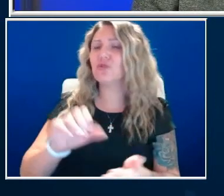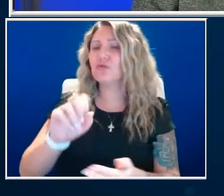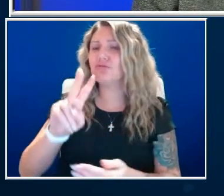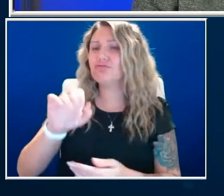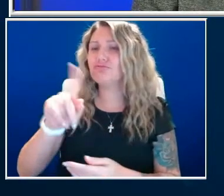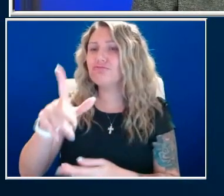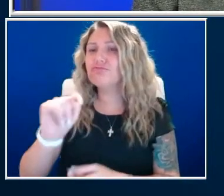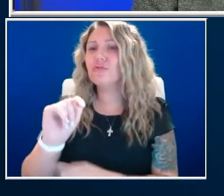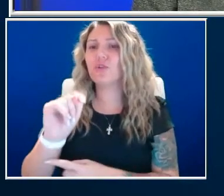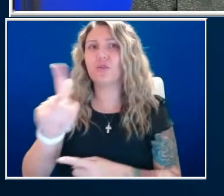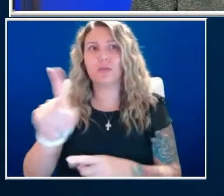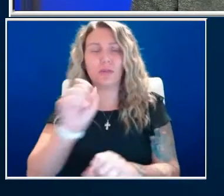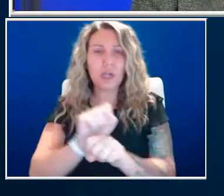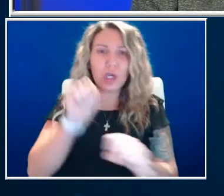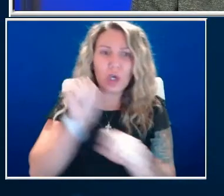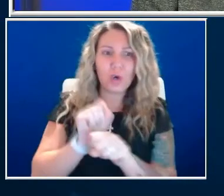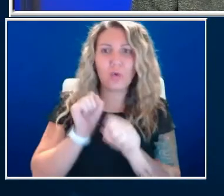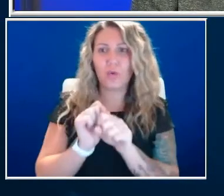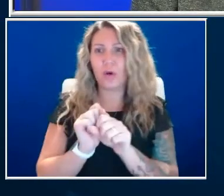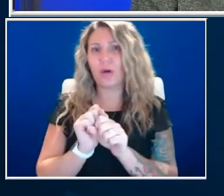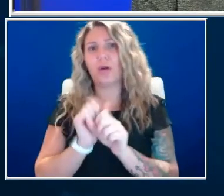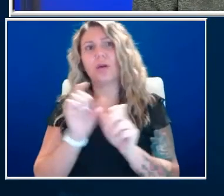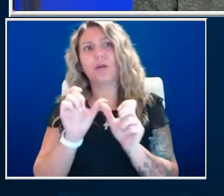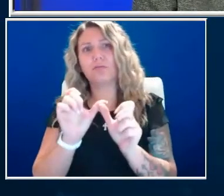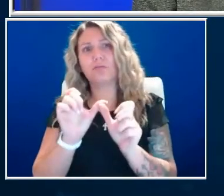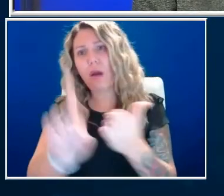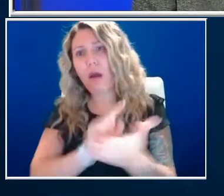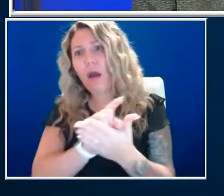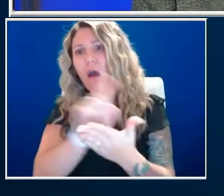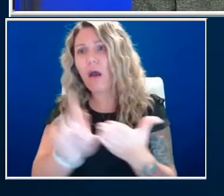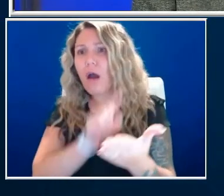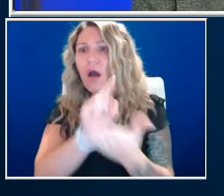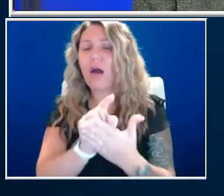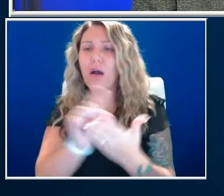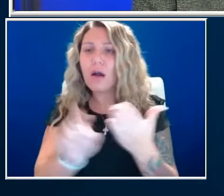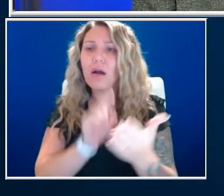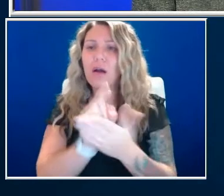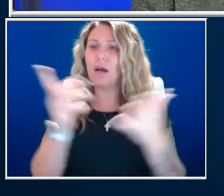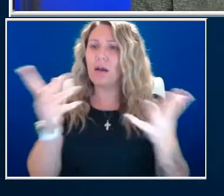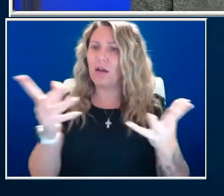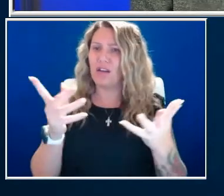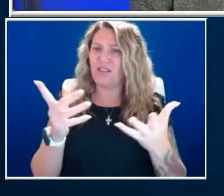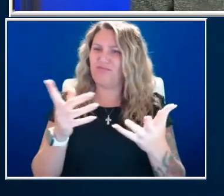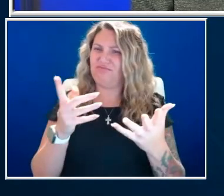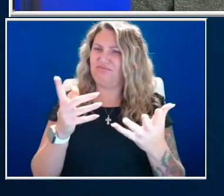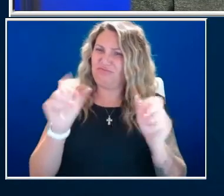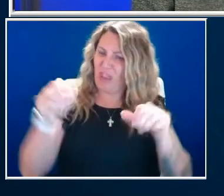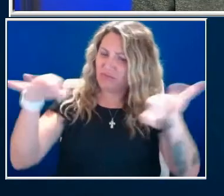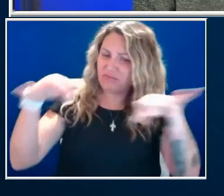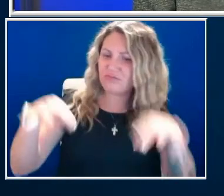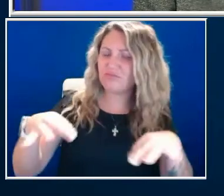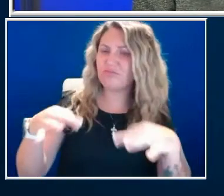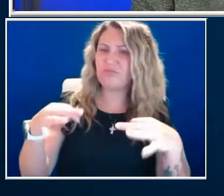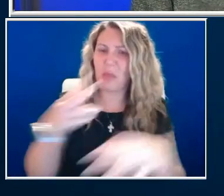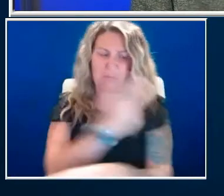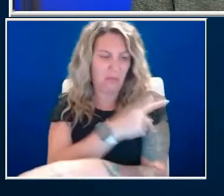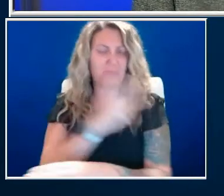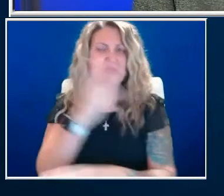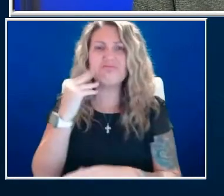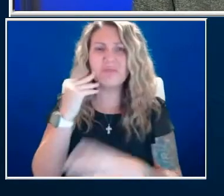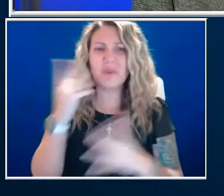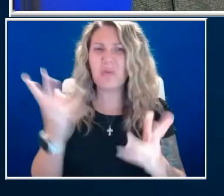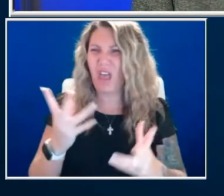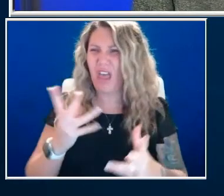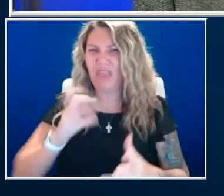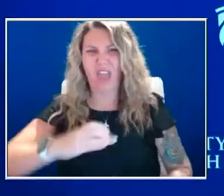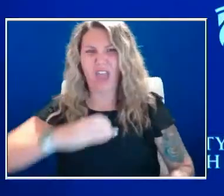there at the bedside with these parents and these children. Tell us about what some of these patients are experiencing. I mean, we heard that cough. It just sounds awful.